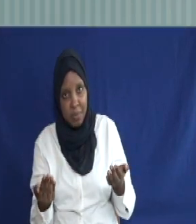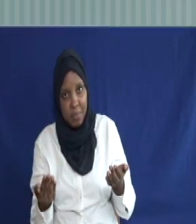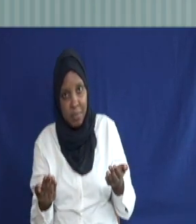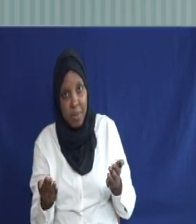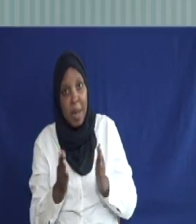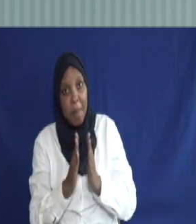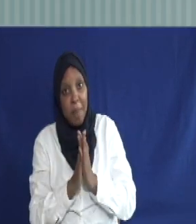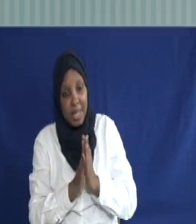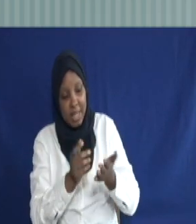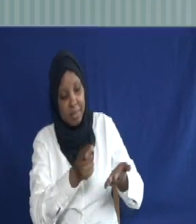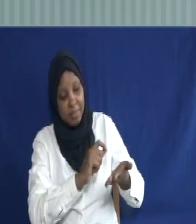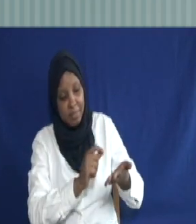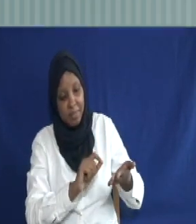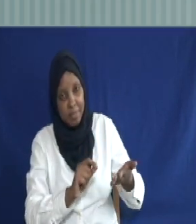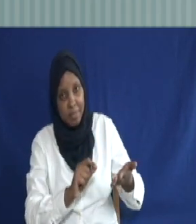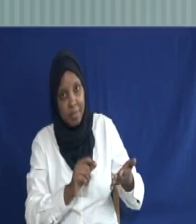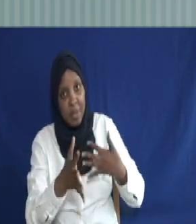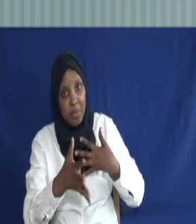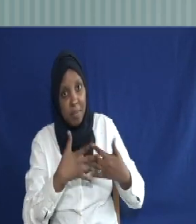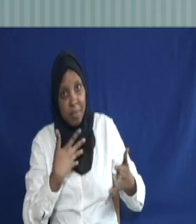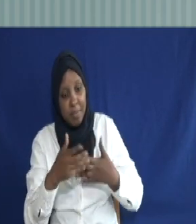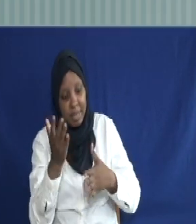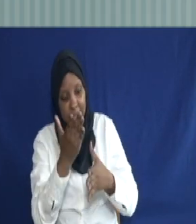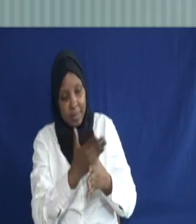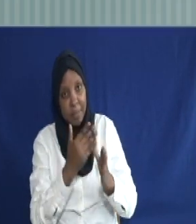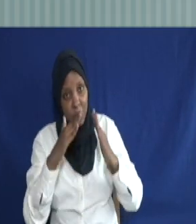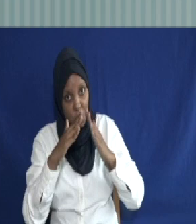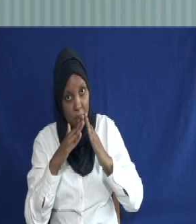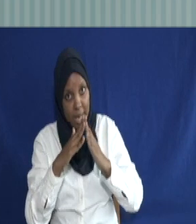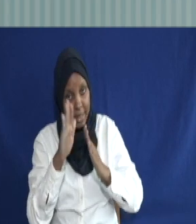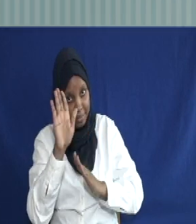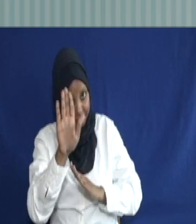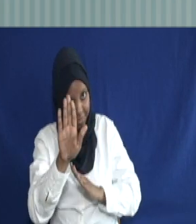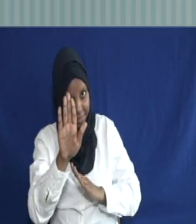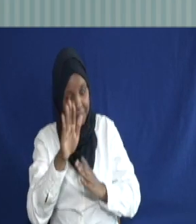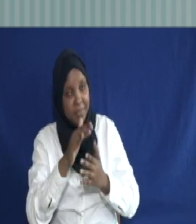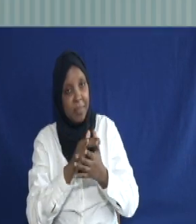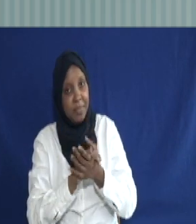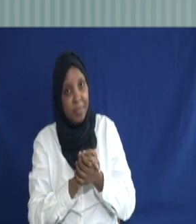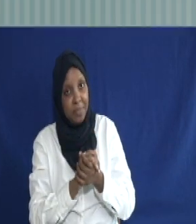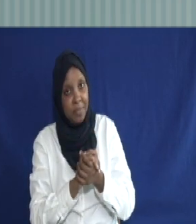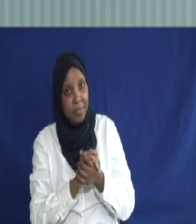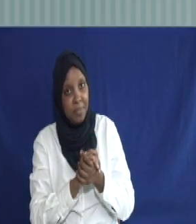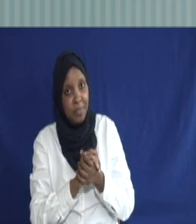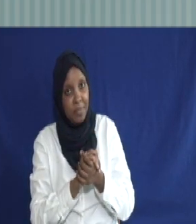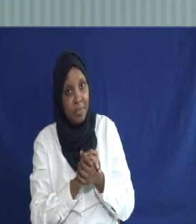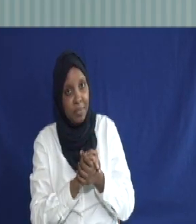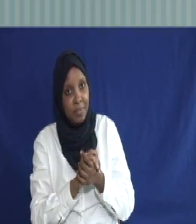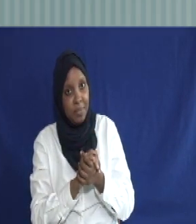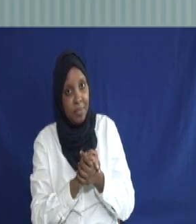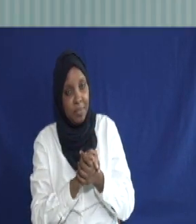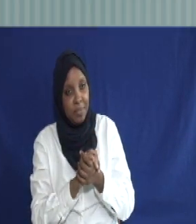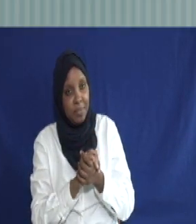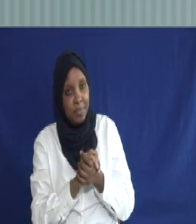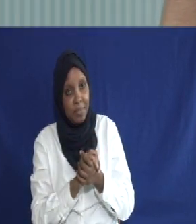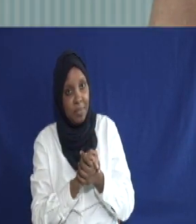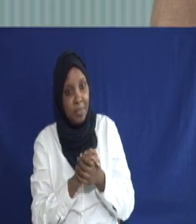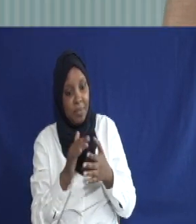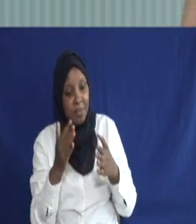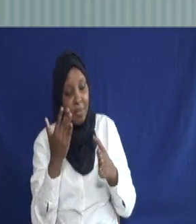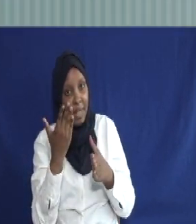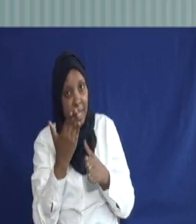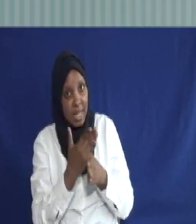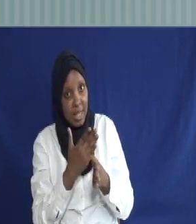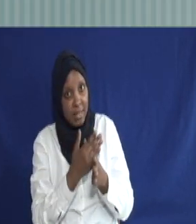the following exercise for more practice. Copy the following exercise for more practice. Okay, the exercise